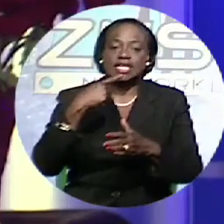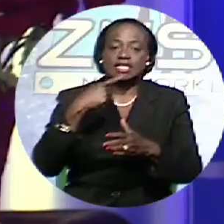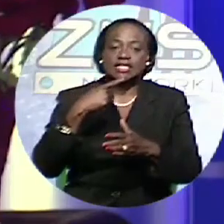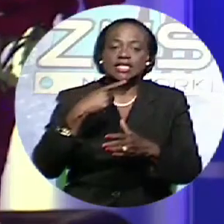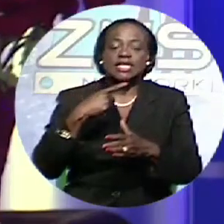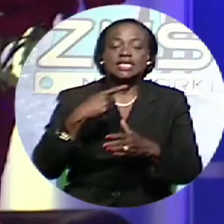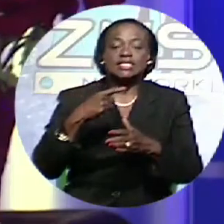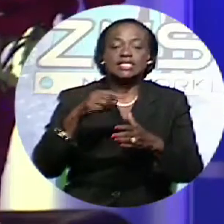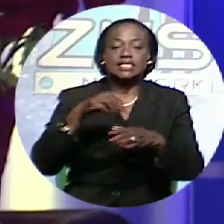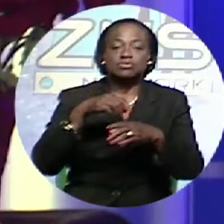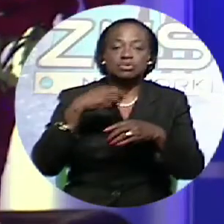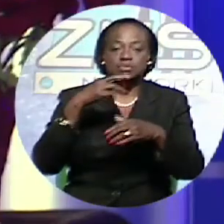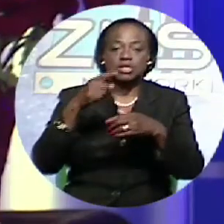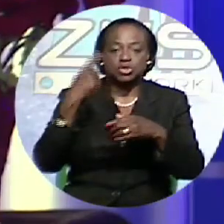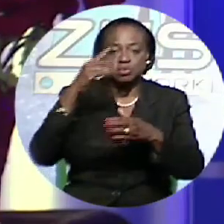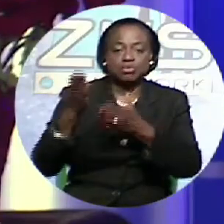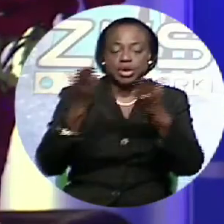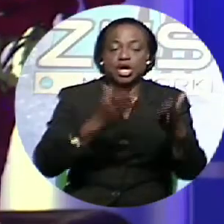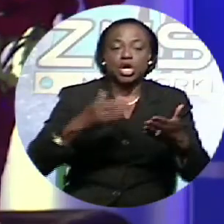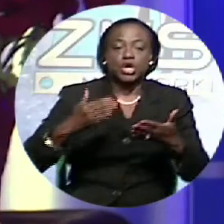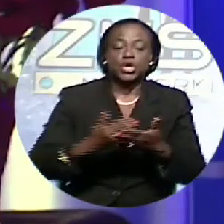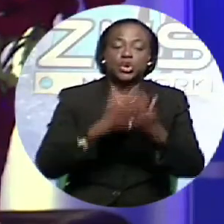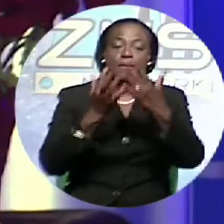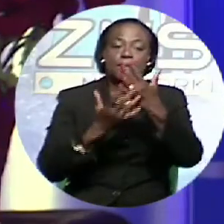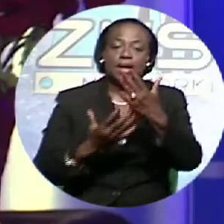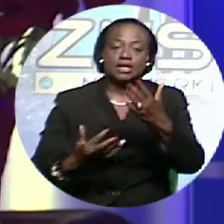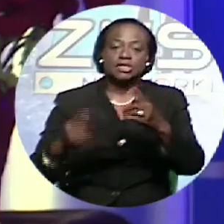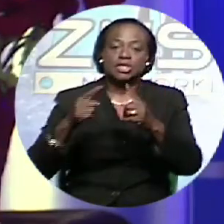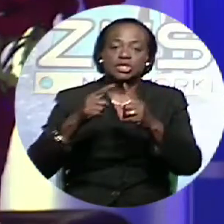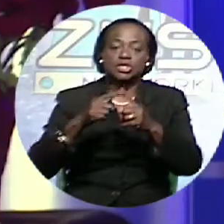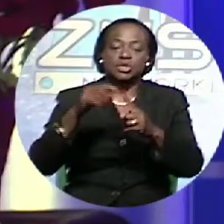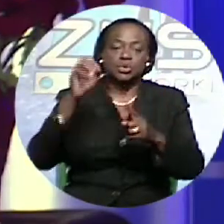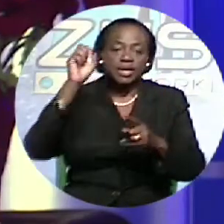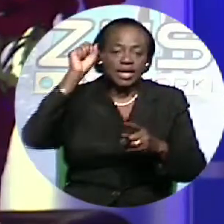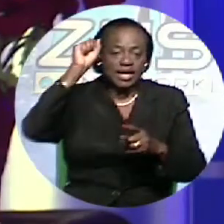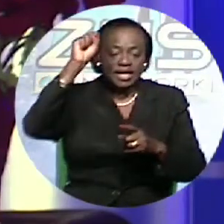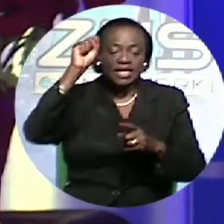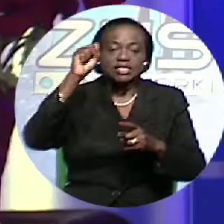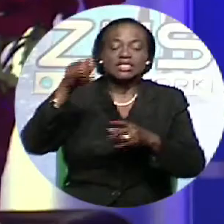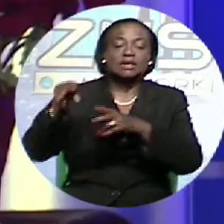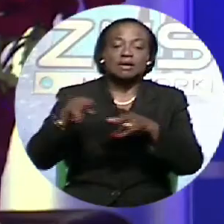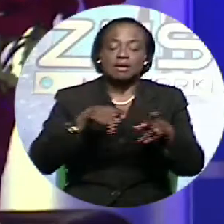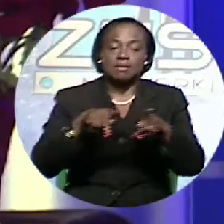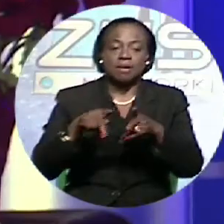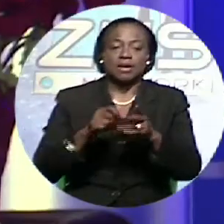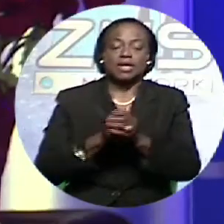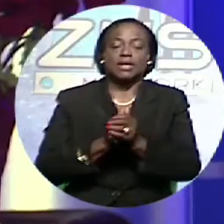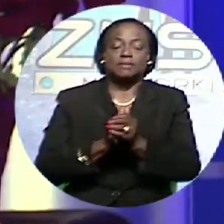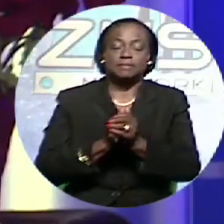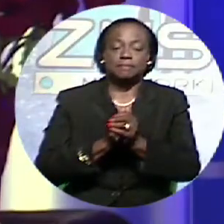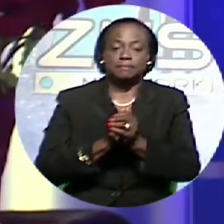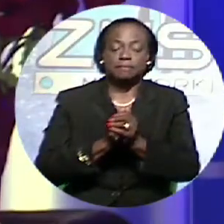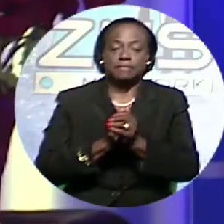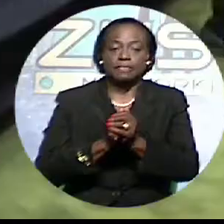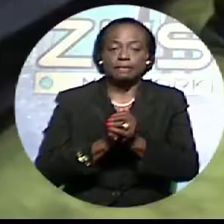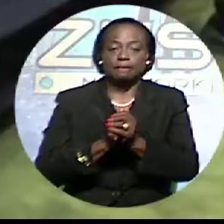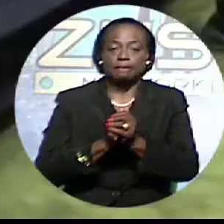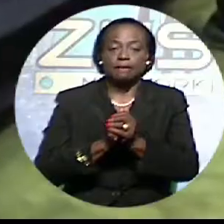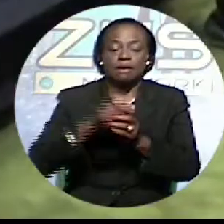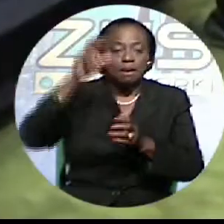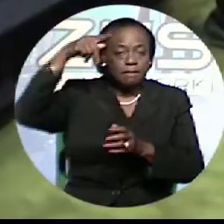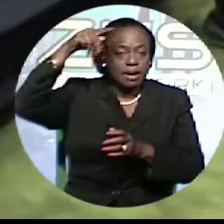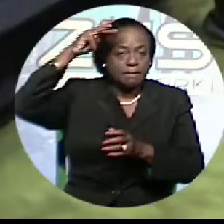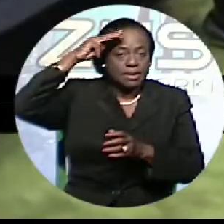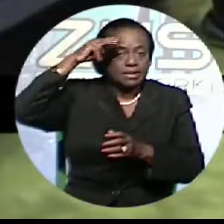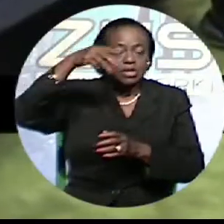decision making. He talked to our Clint Watson while heading to China for major talks and negotiations this week. Here's his report. Prime Minister,